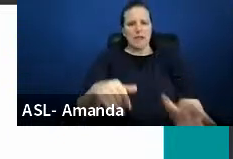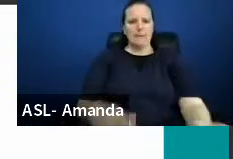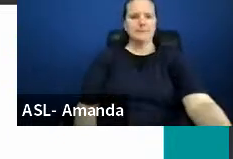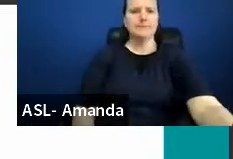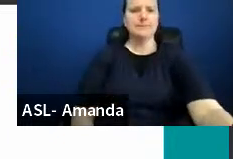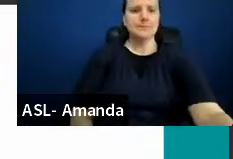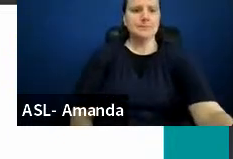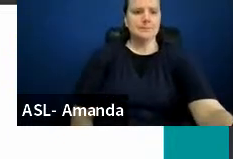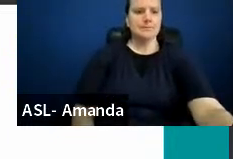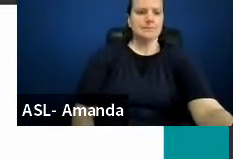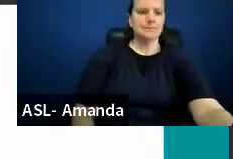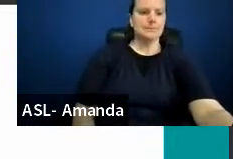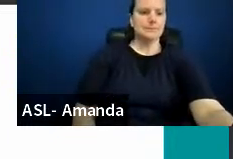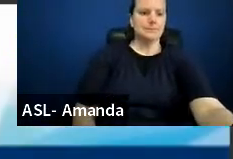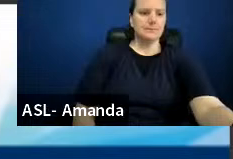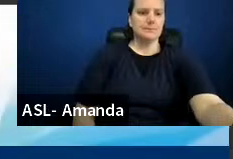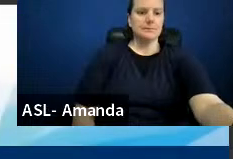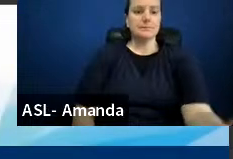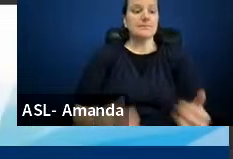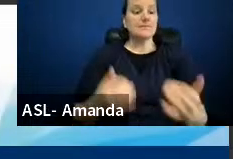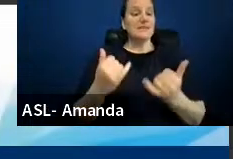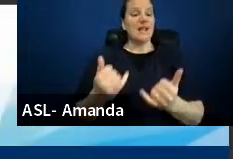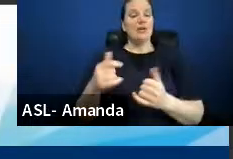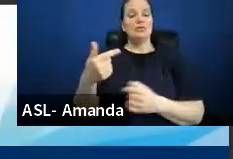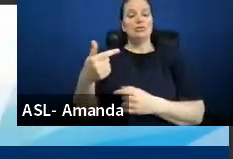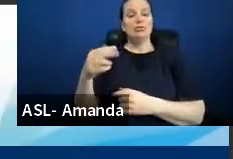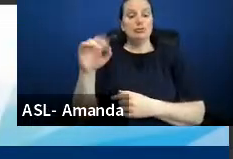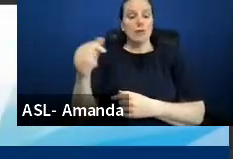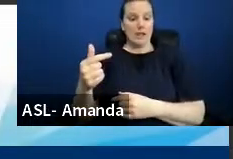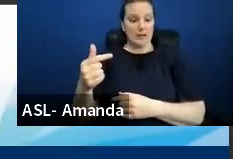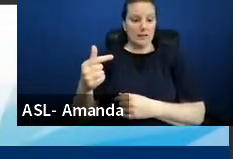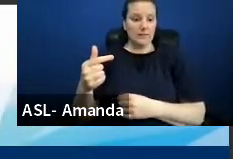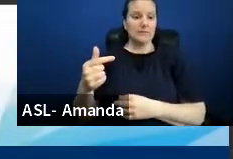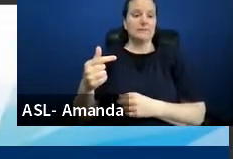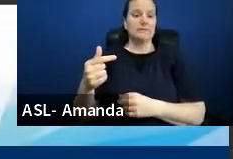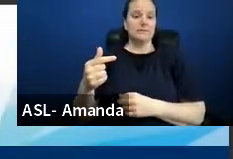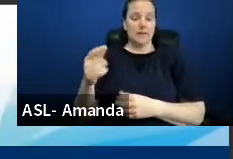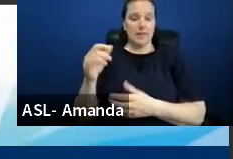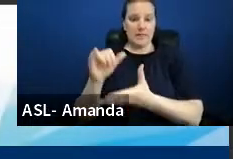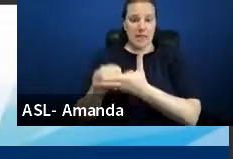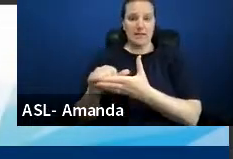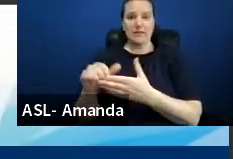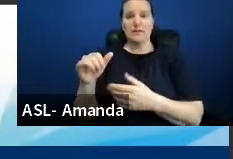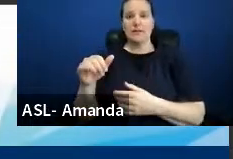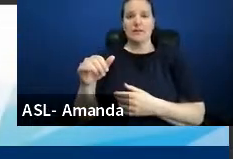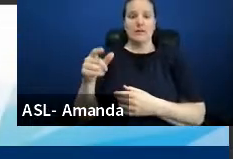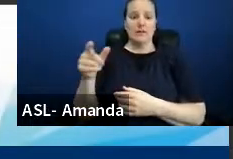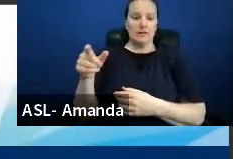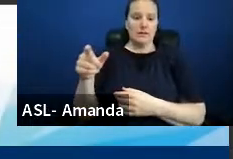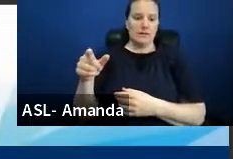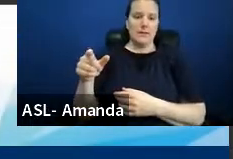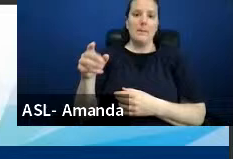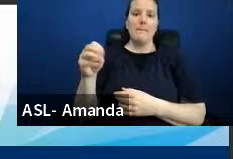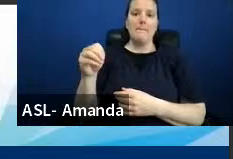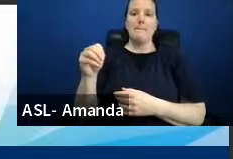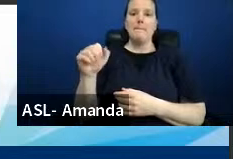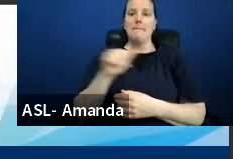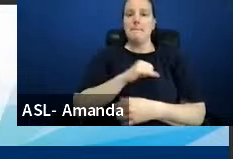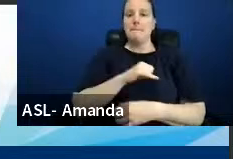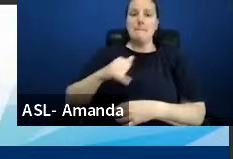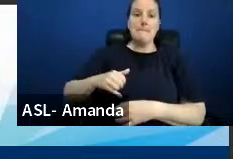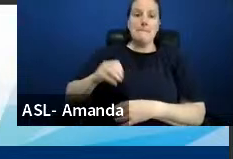now going to pass the floor on to Greg, followed by Mayor Ann, and then Commissioner Max if he is joining us